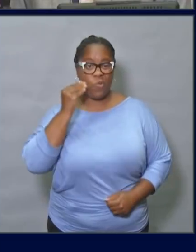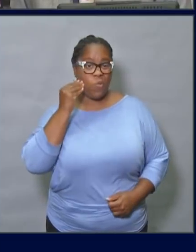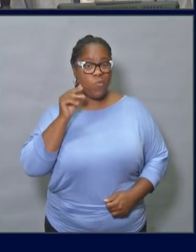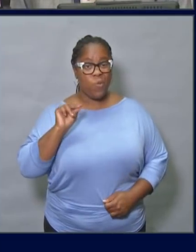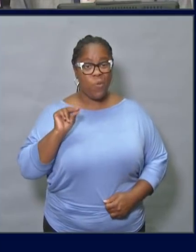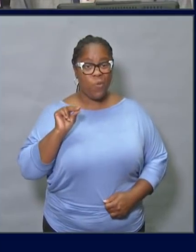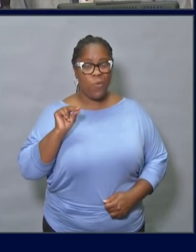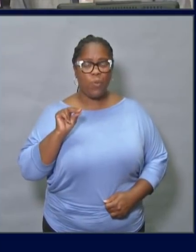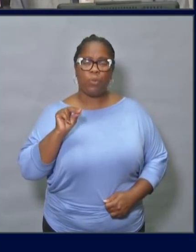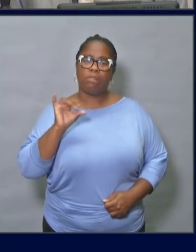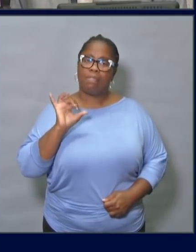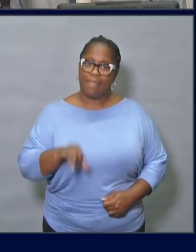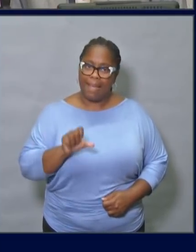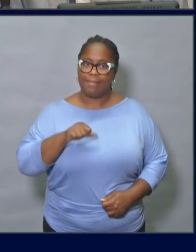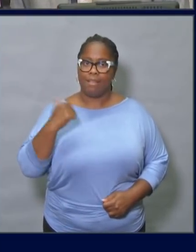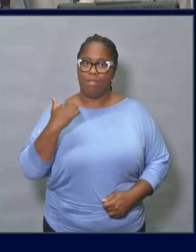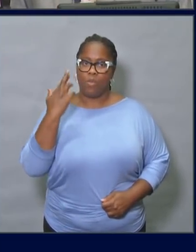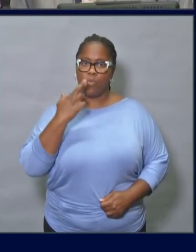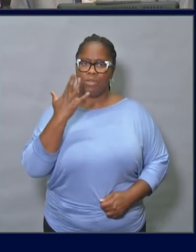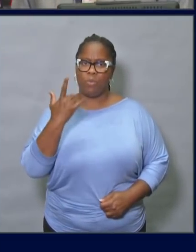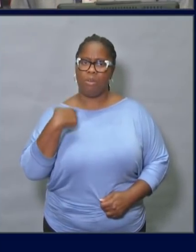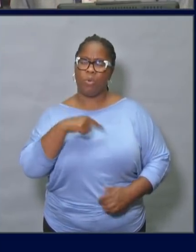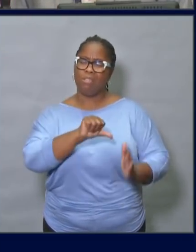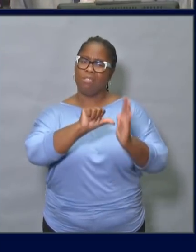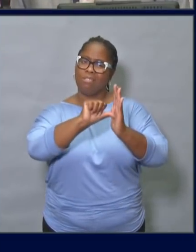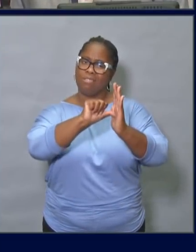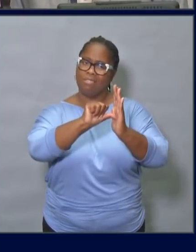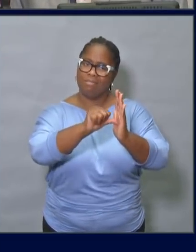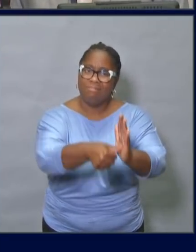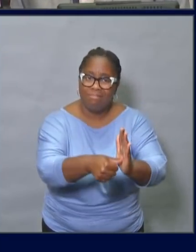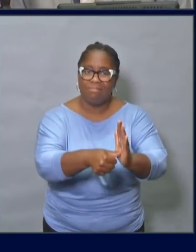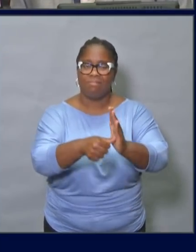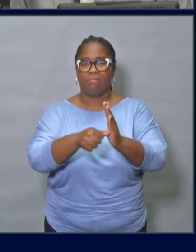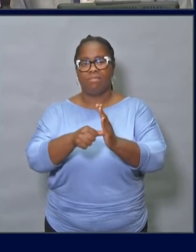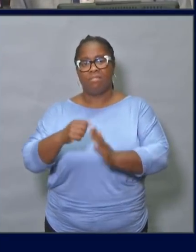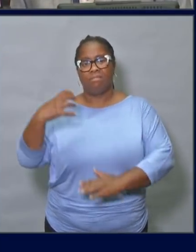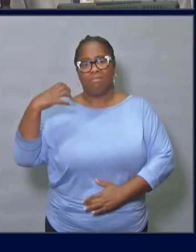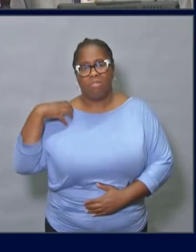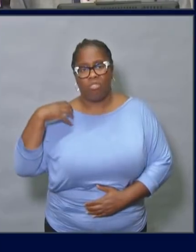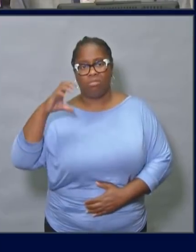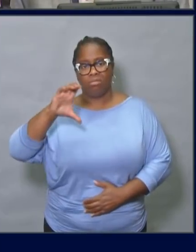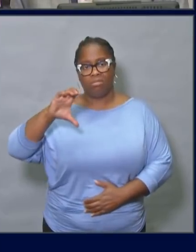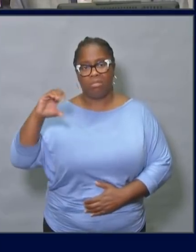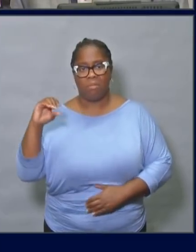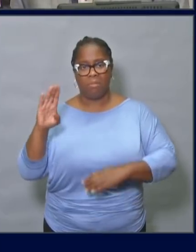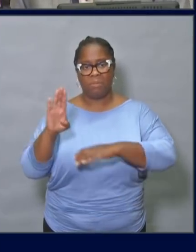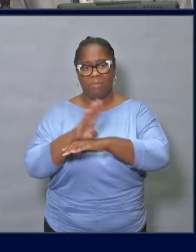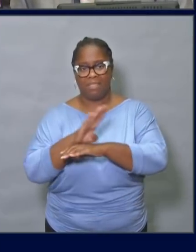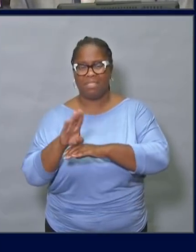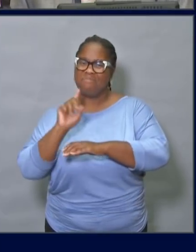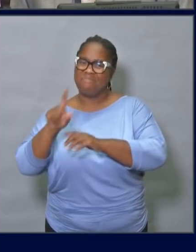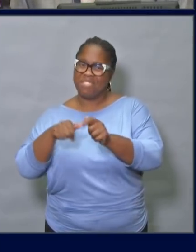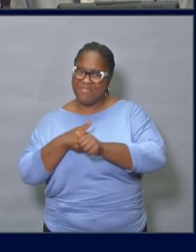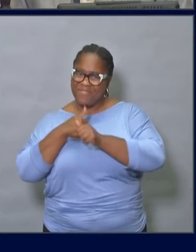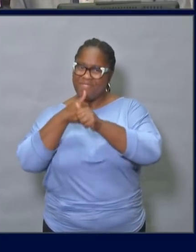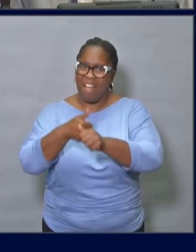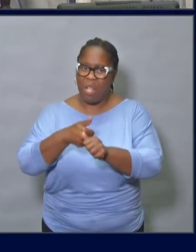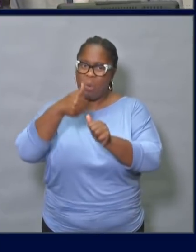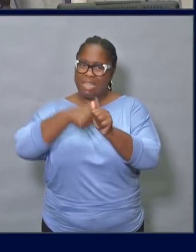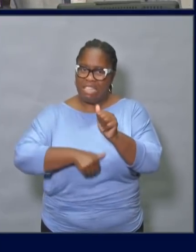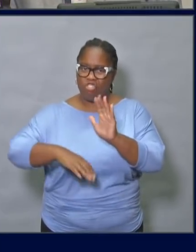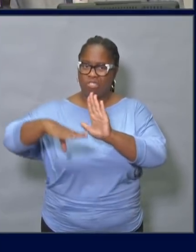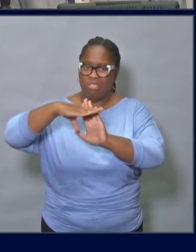reason why we're so insistent that employers need to ensure they're compliant with every single one of the